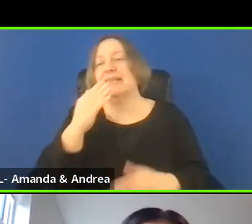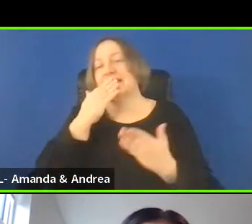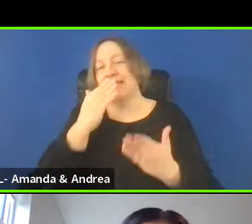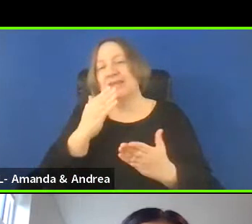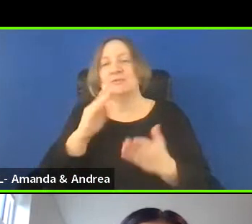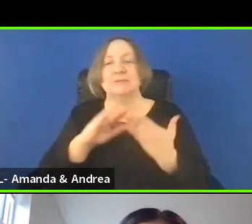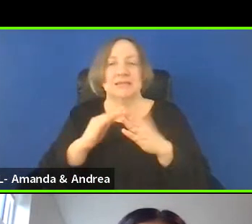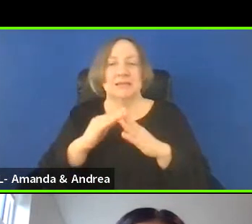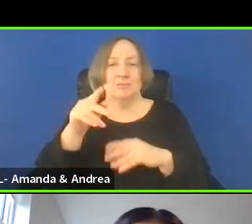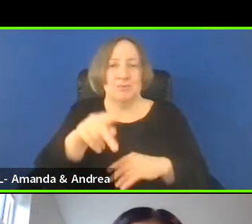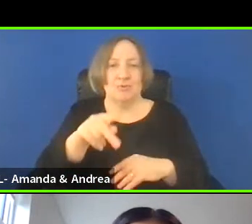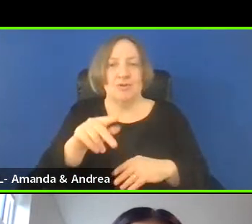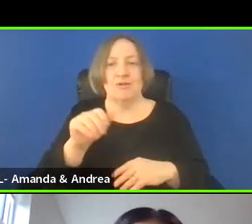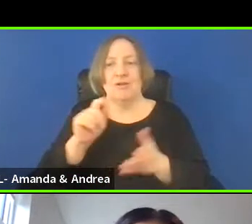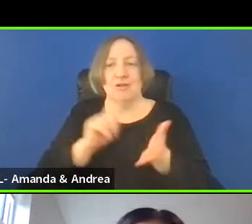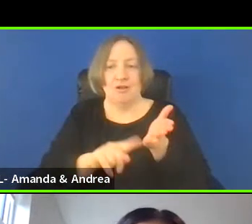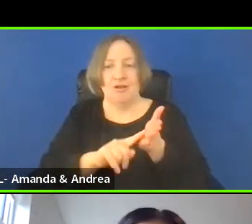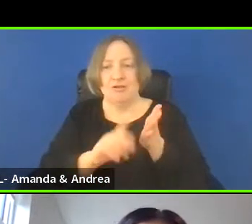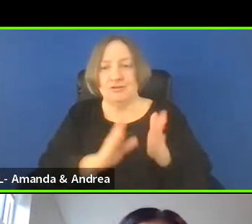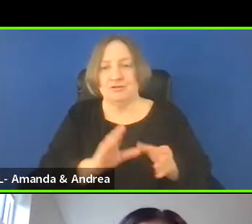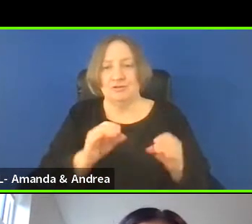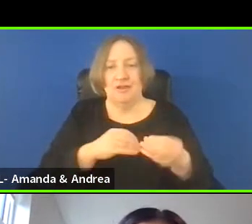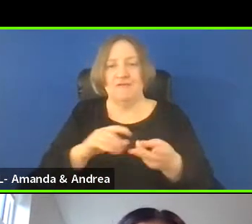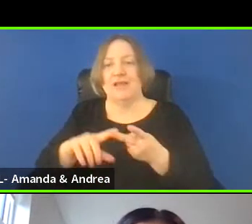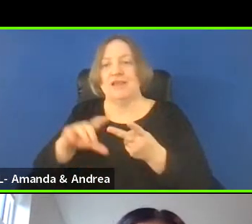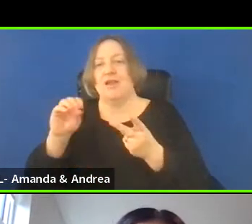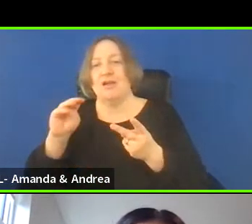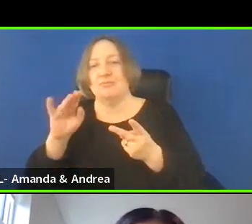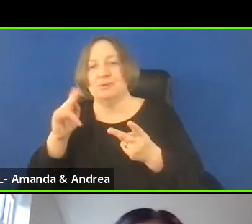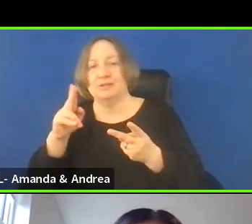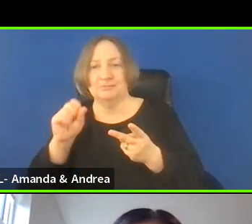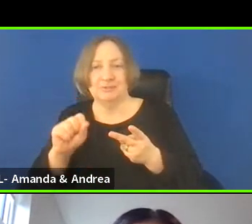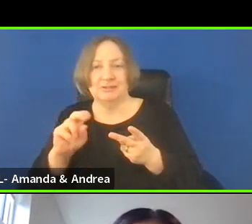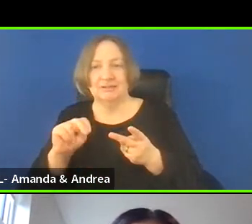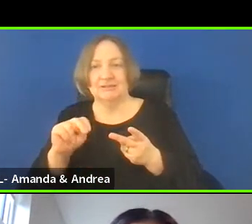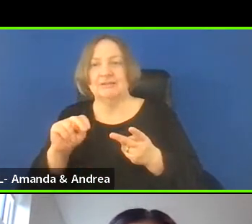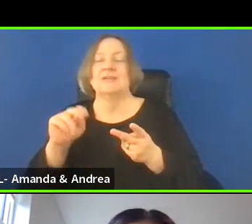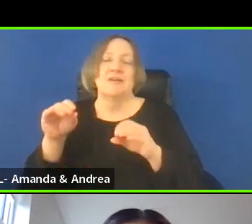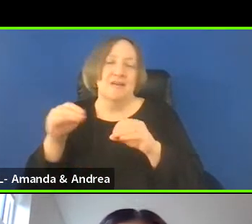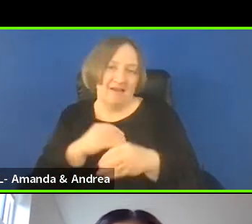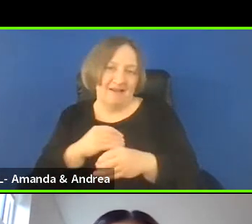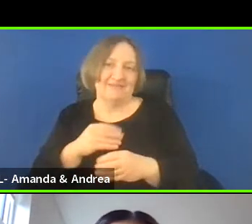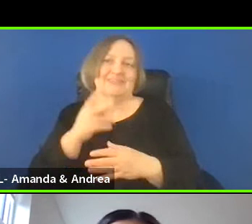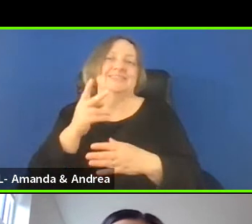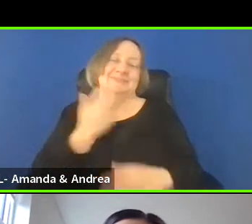you to the City of Portland's Auditor's Office and the Ombudsman's Office.